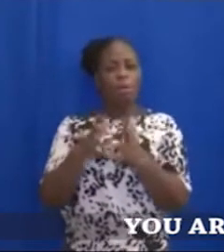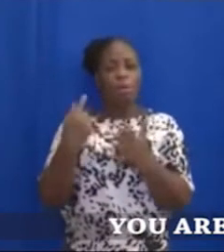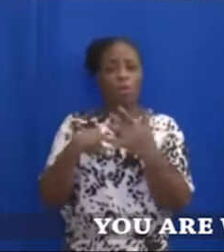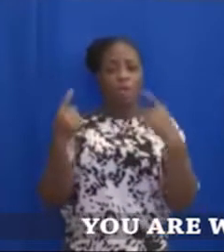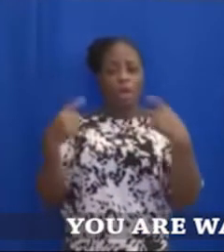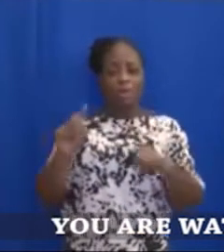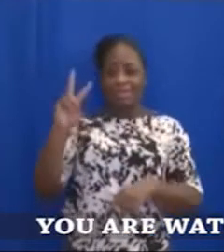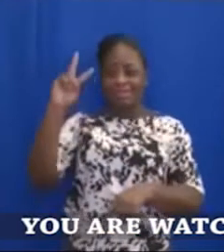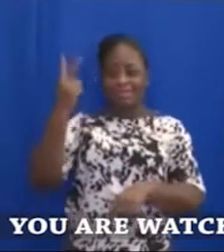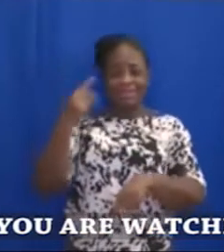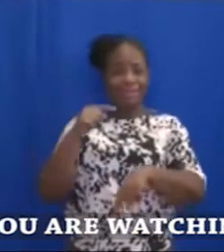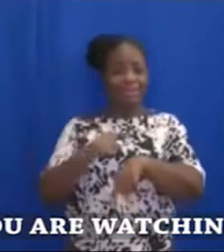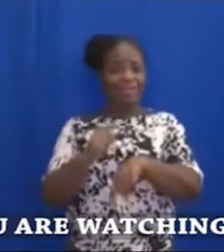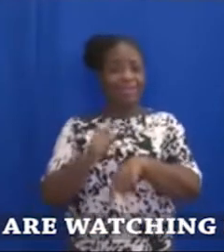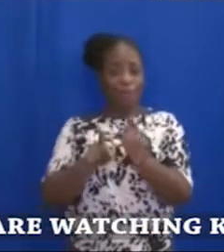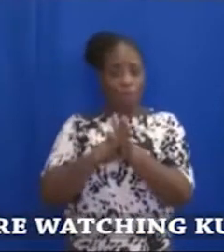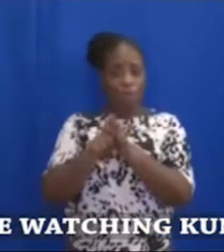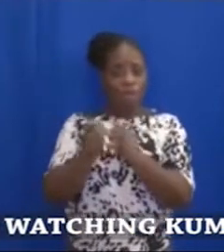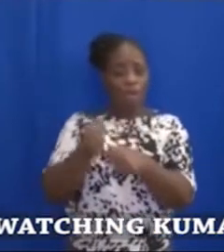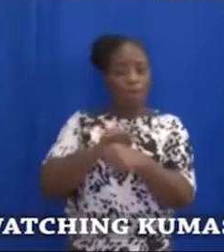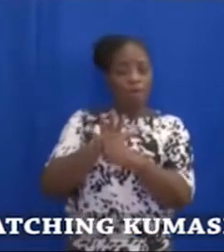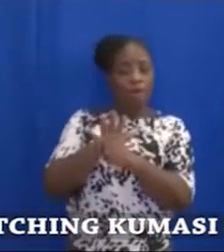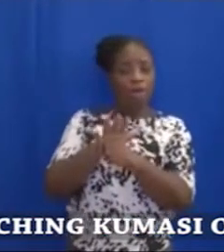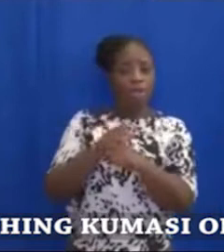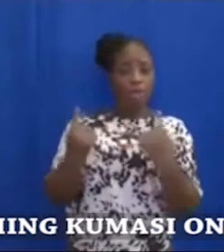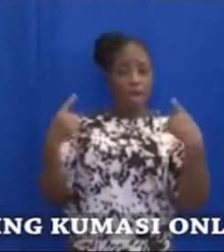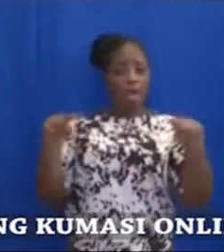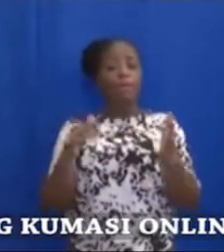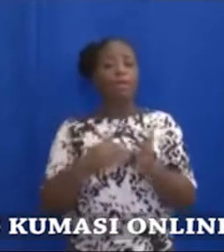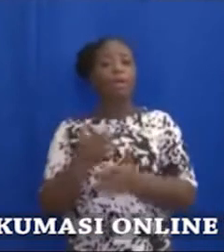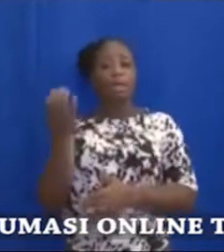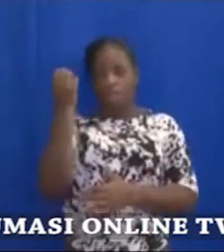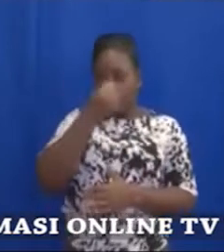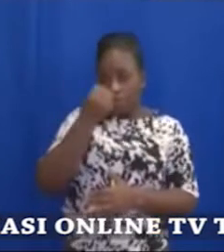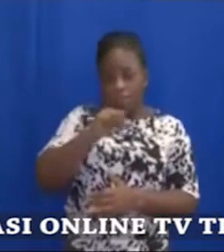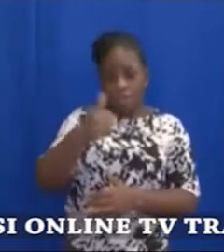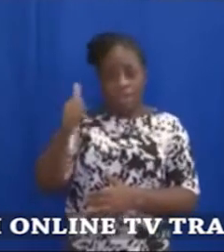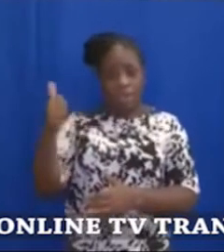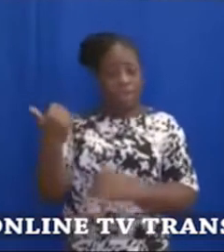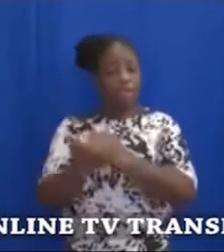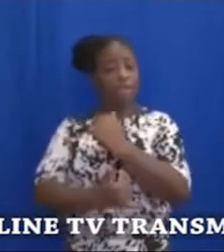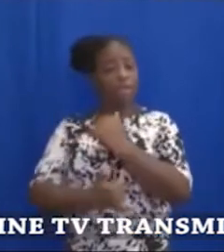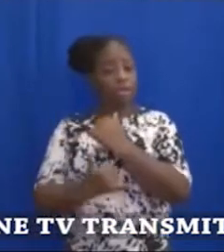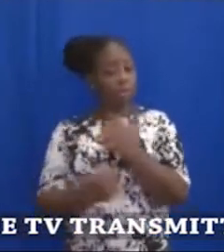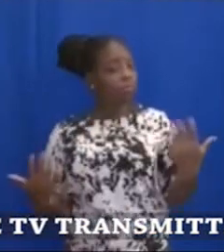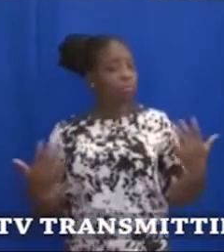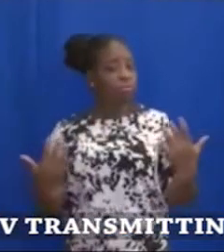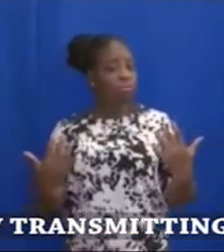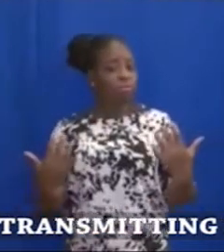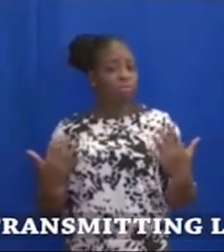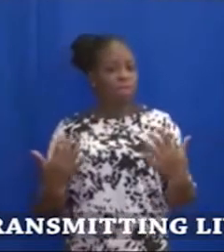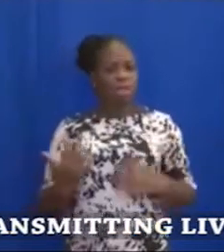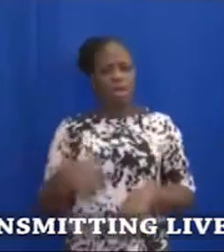of infections that is engulfing so many other countries. And an analysis of the